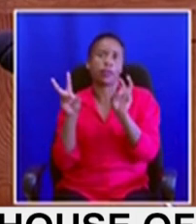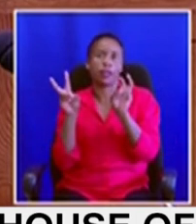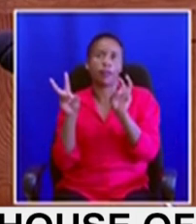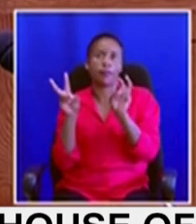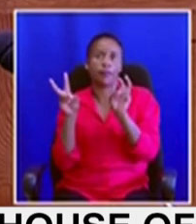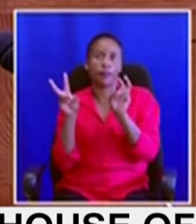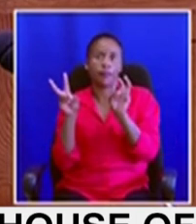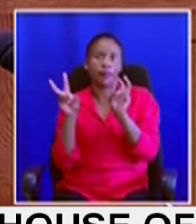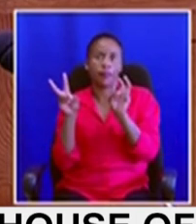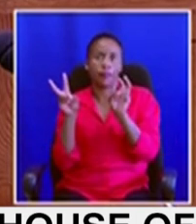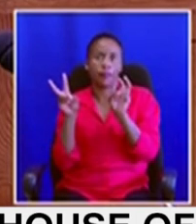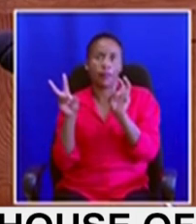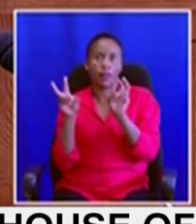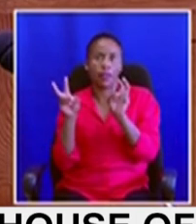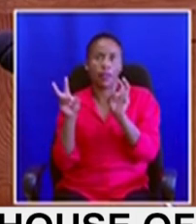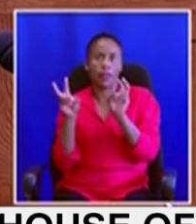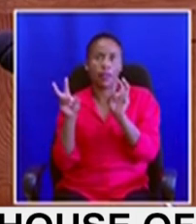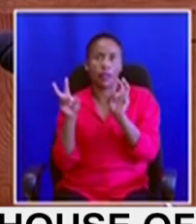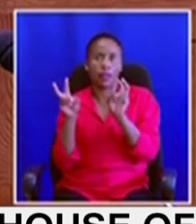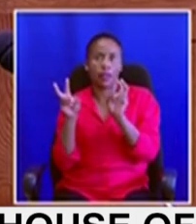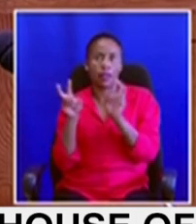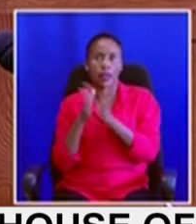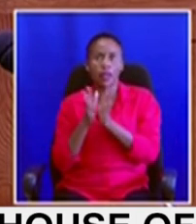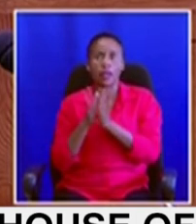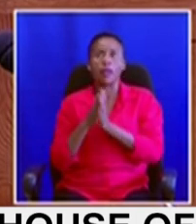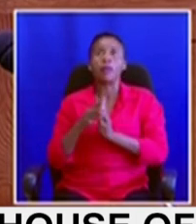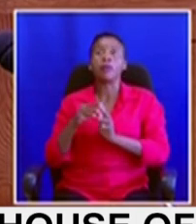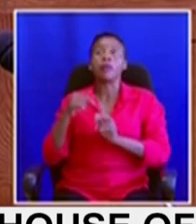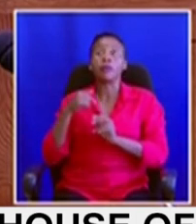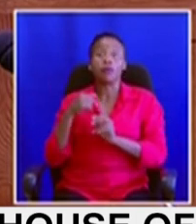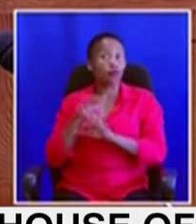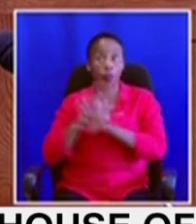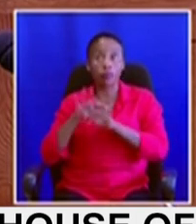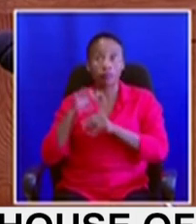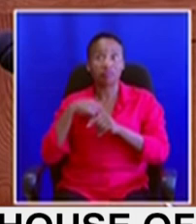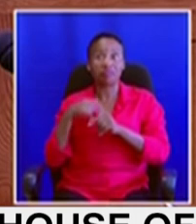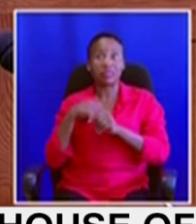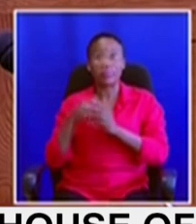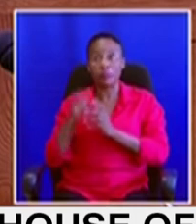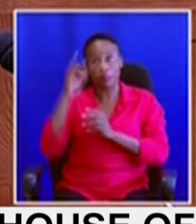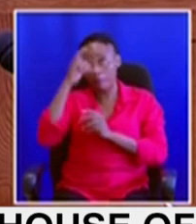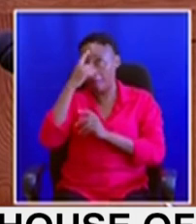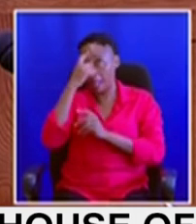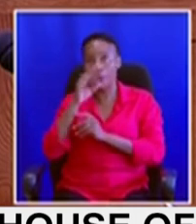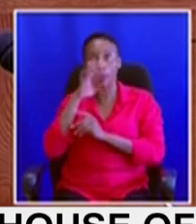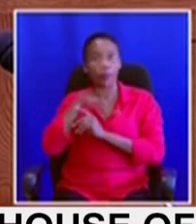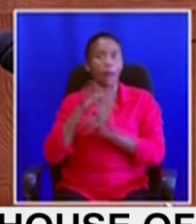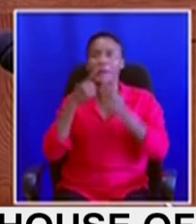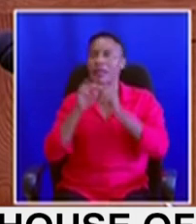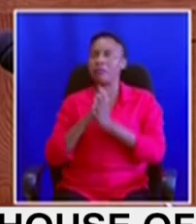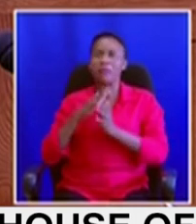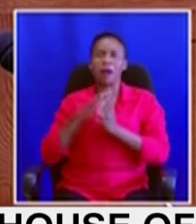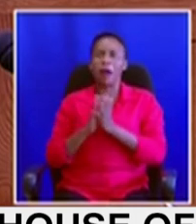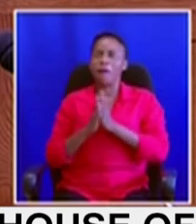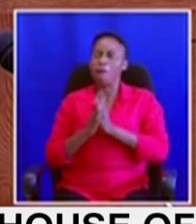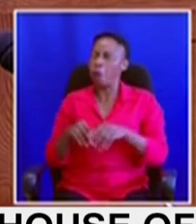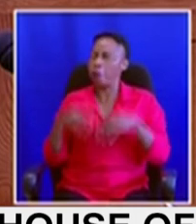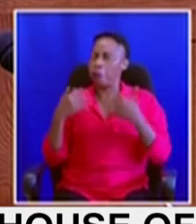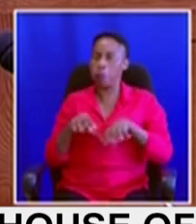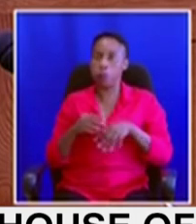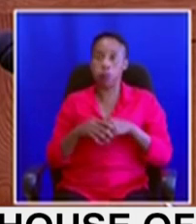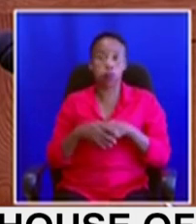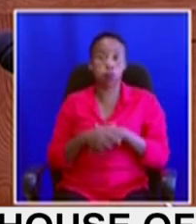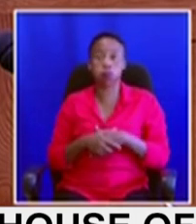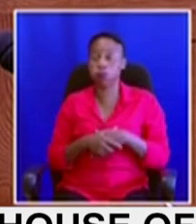Not that I was not convinced, but I was even much more impressed in the way that